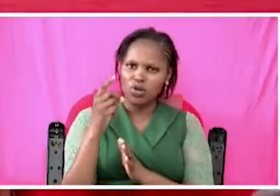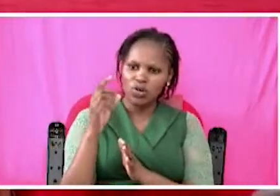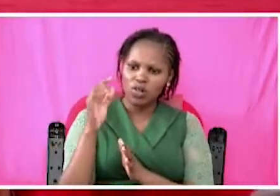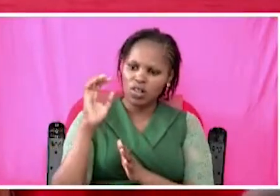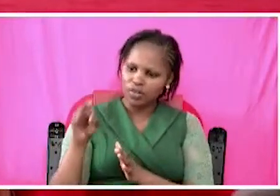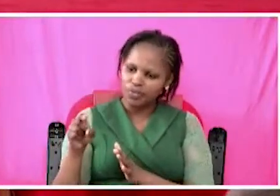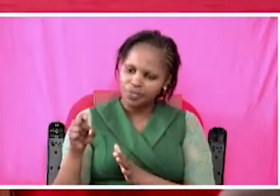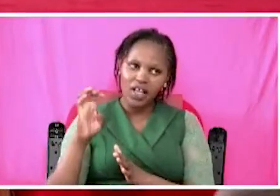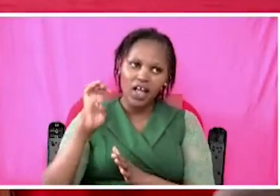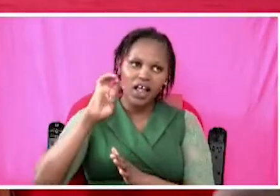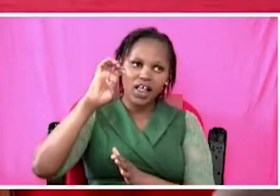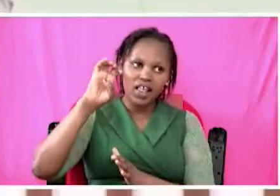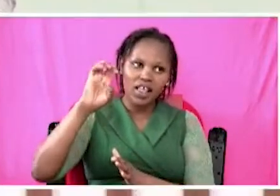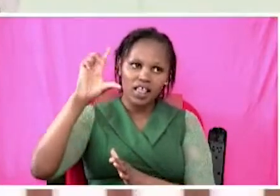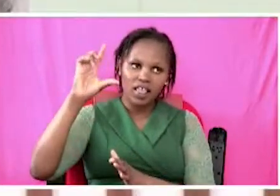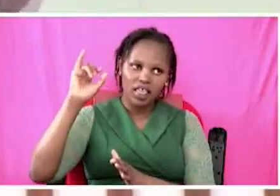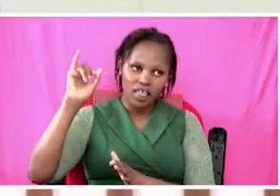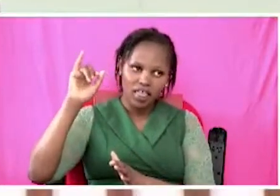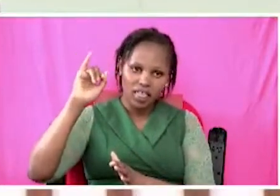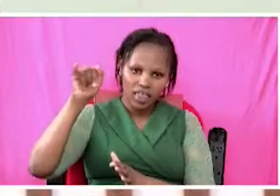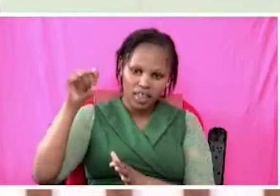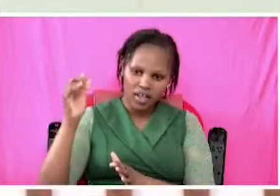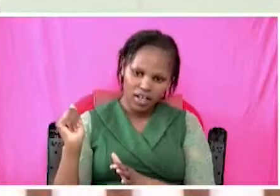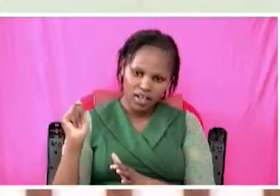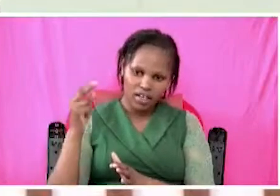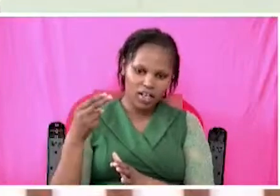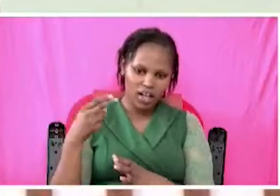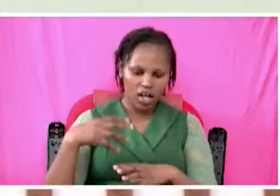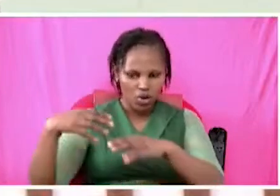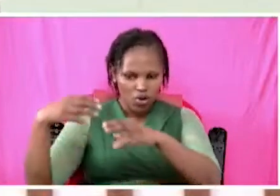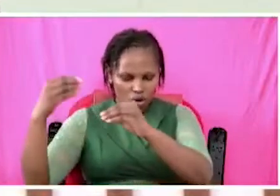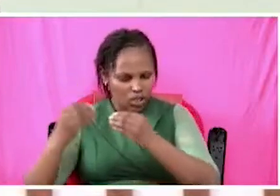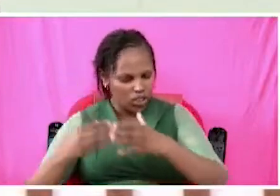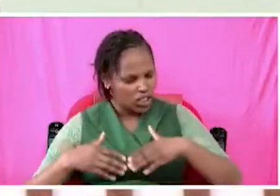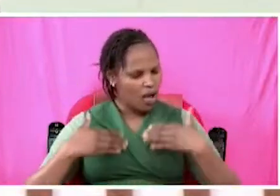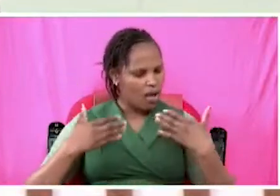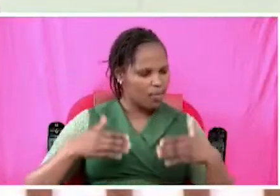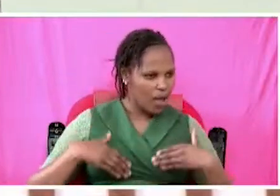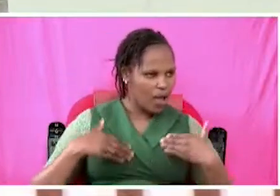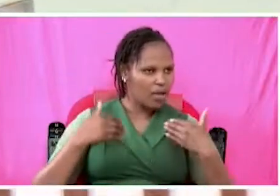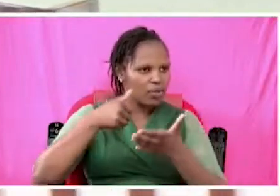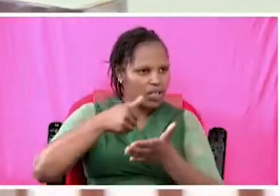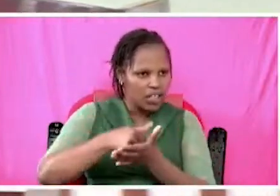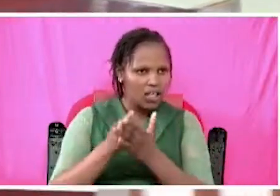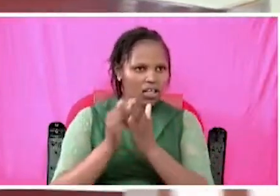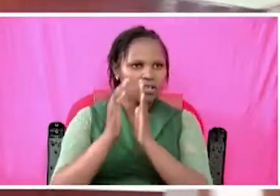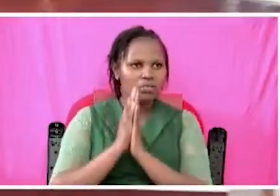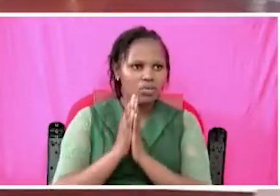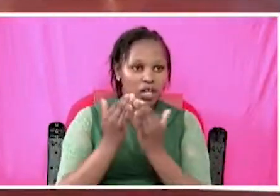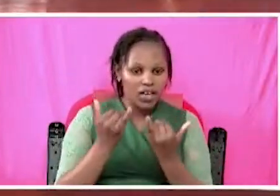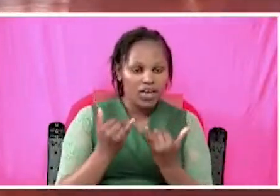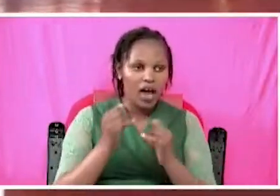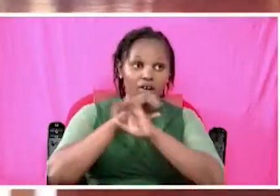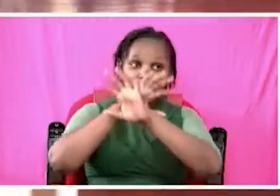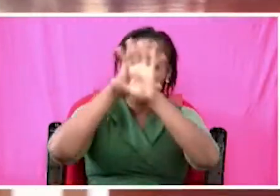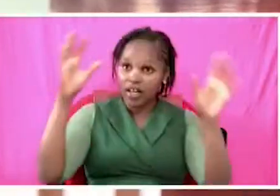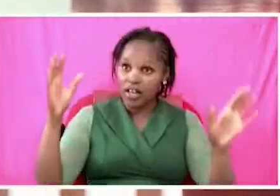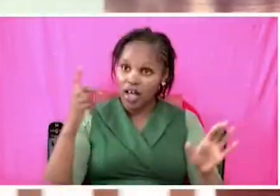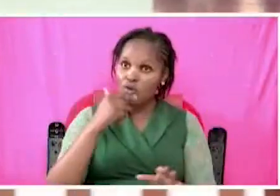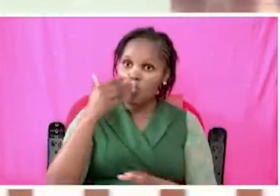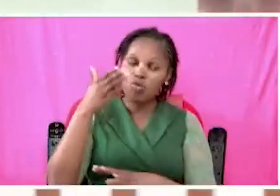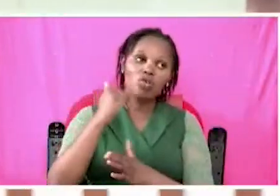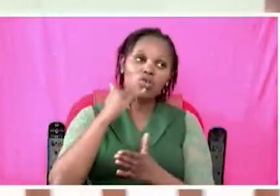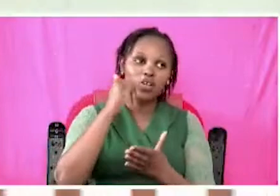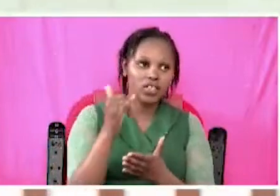very happy. He goes and kneels. Now that it is very clear who God is, he